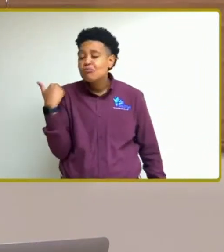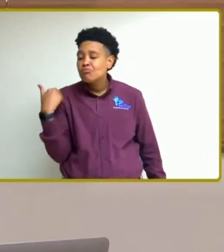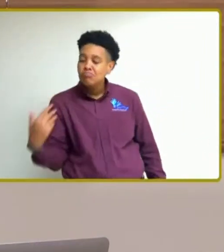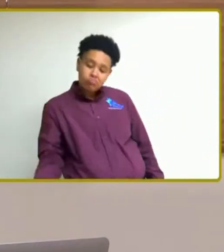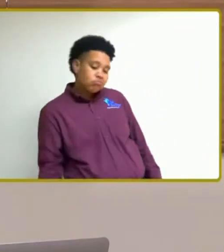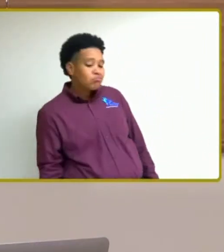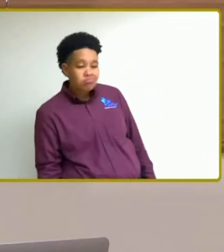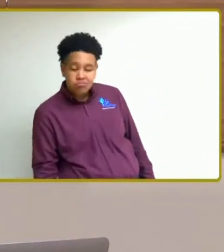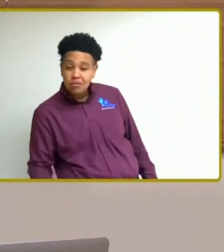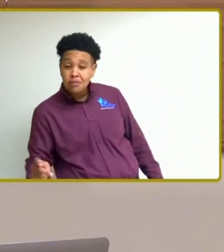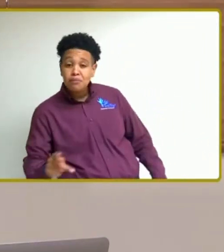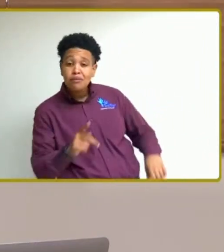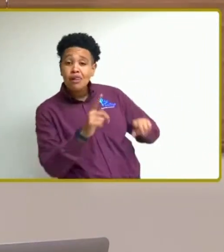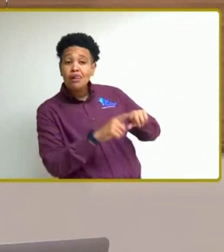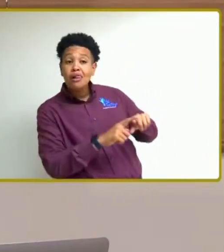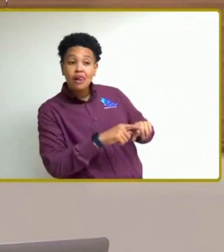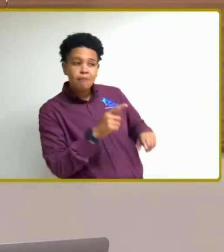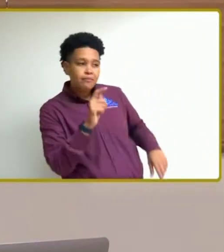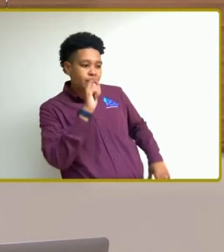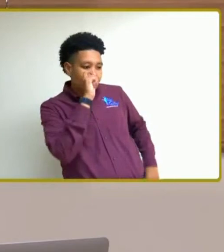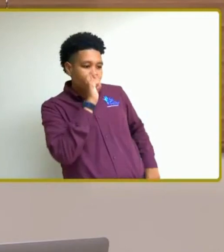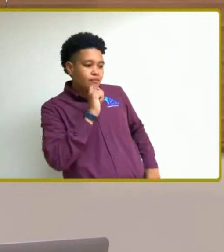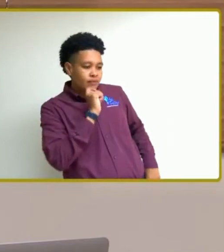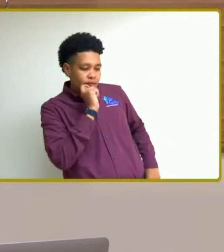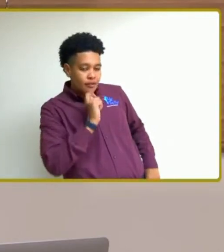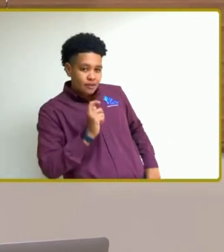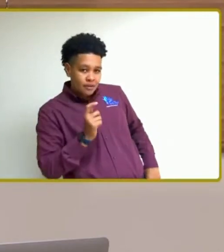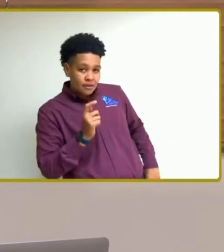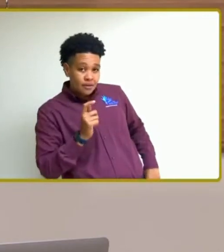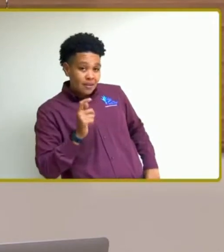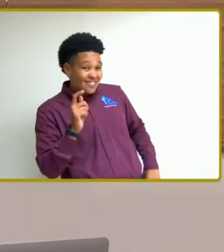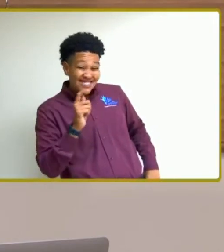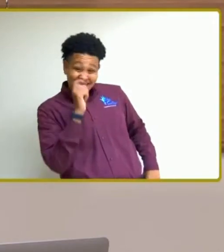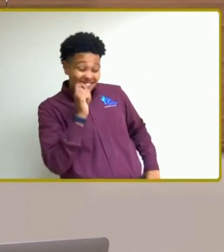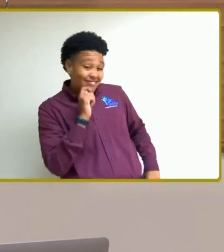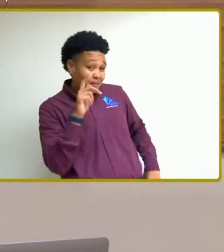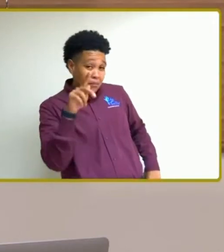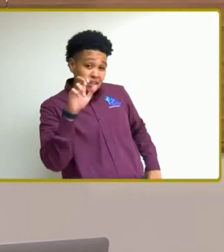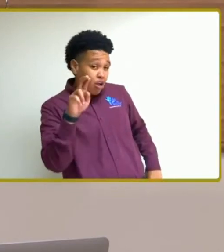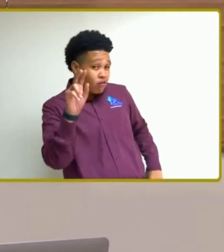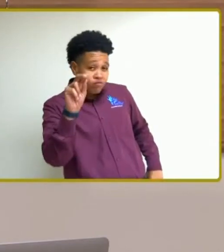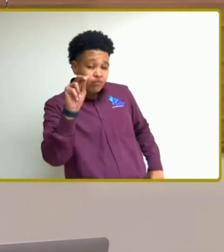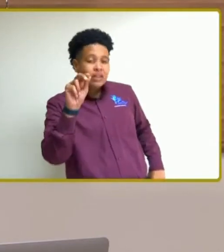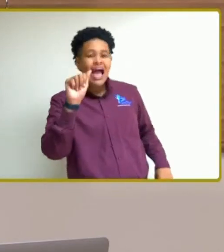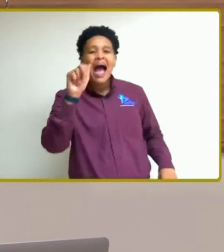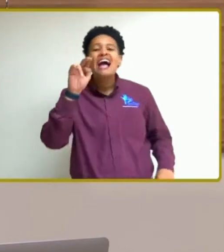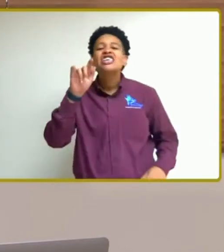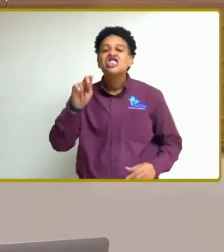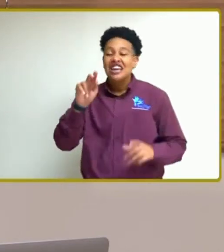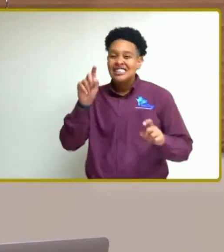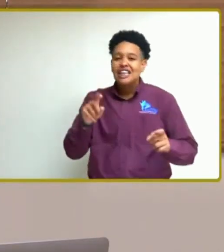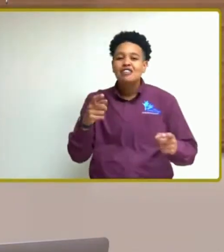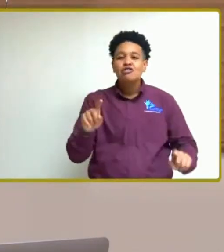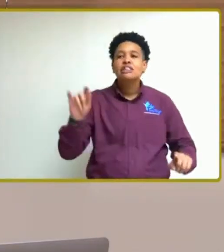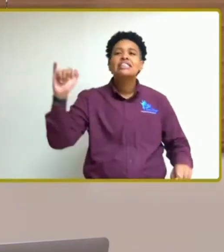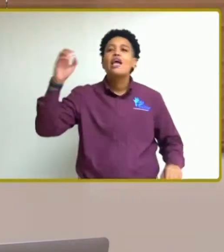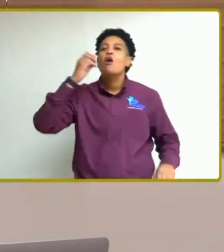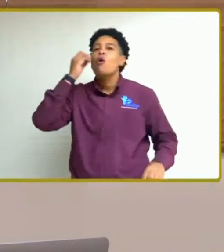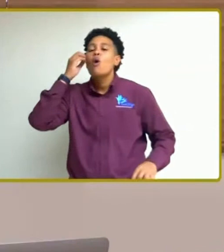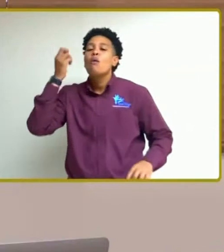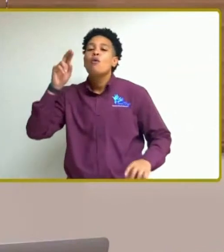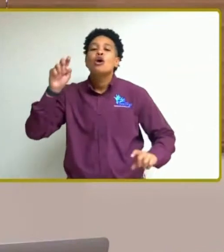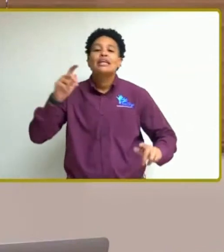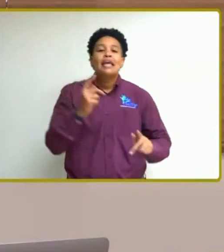and people are depending on test results to tell them that they need to stay home or they need to take